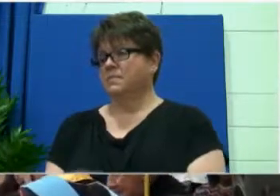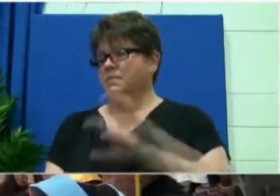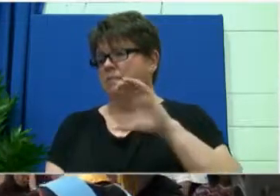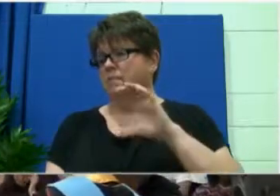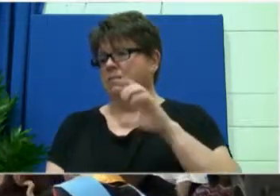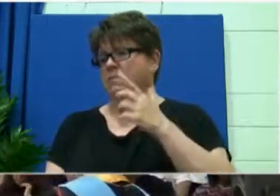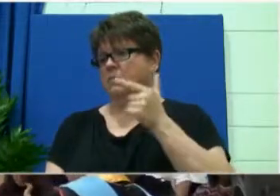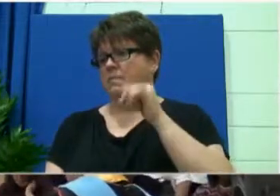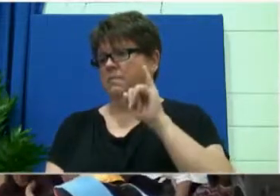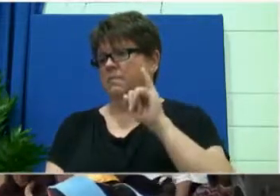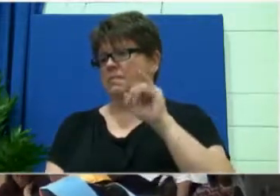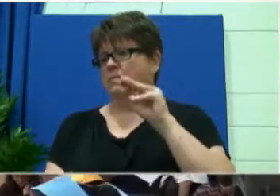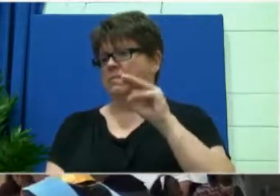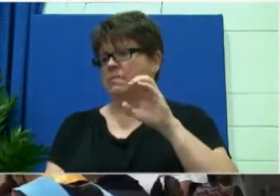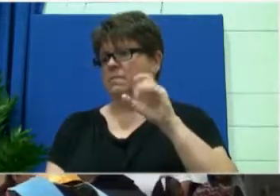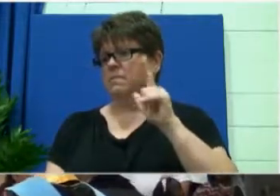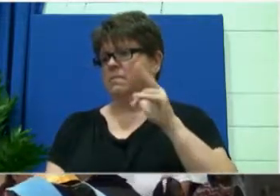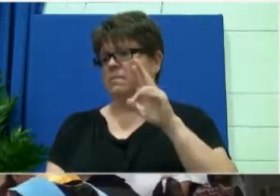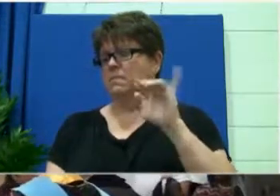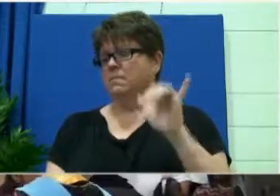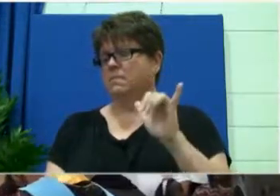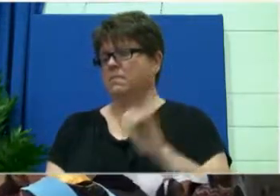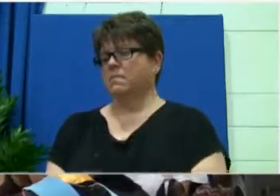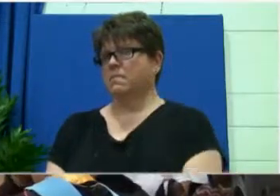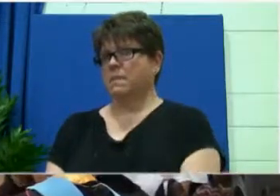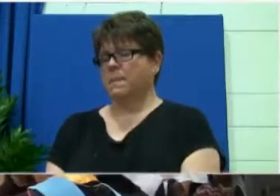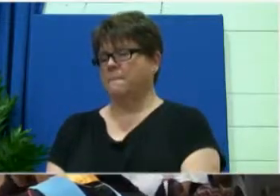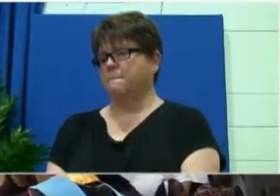Chelsea Irene McElroy, Associate in Arts.